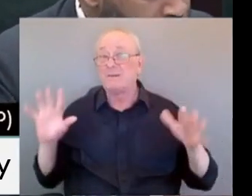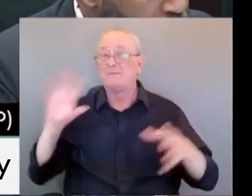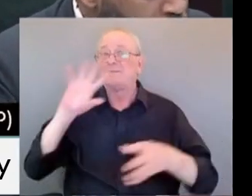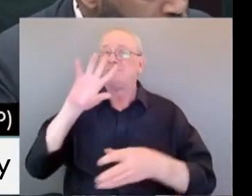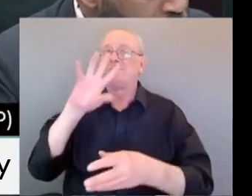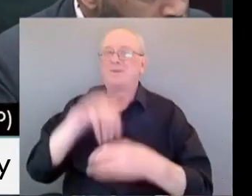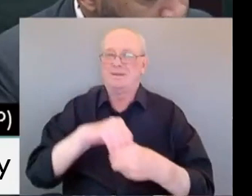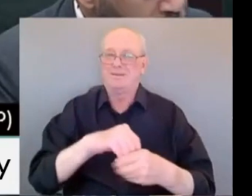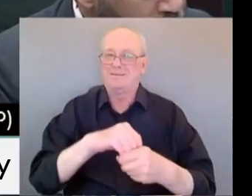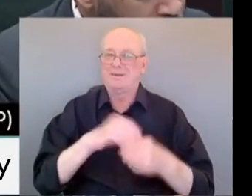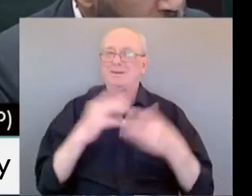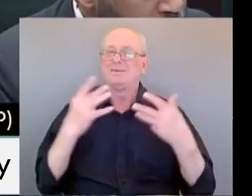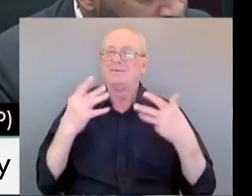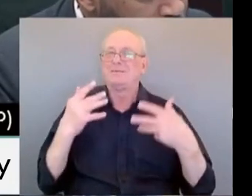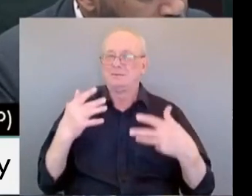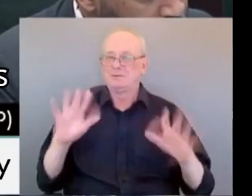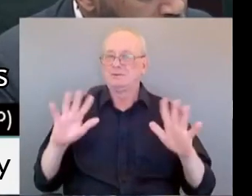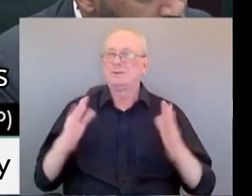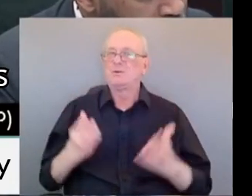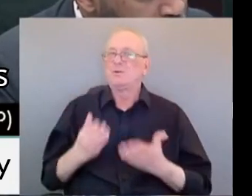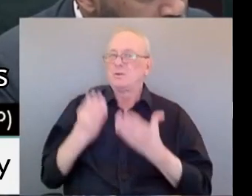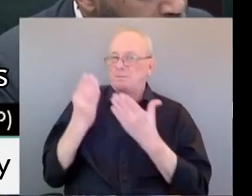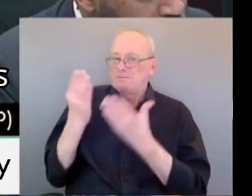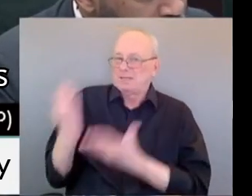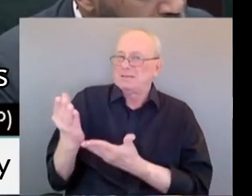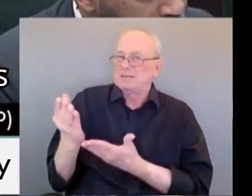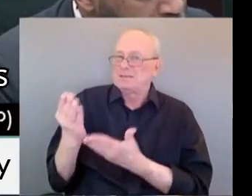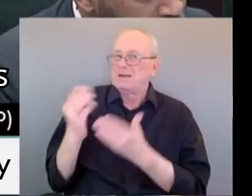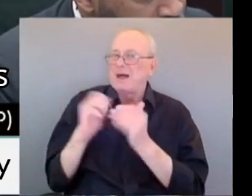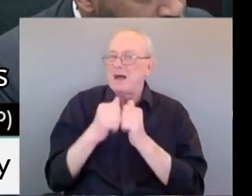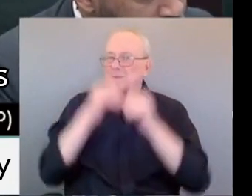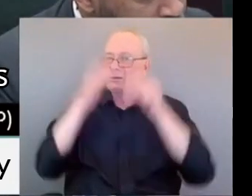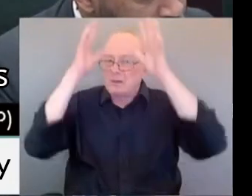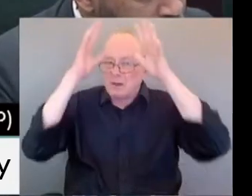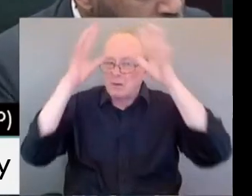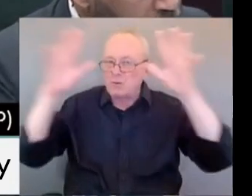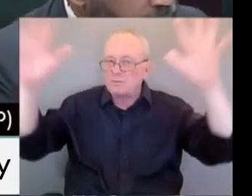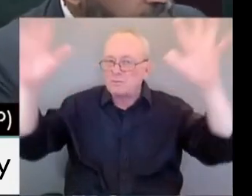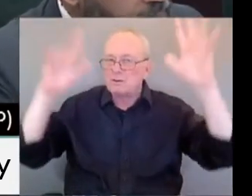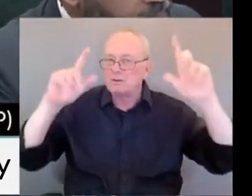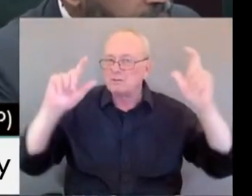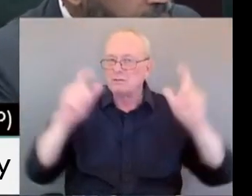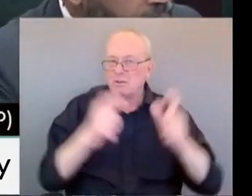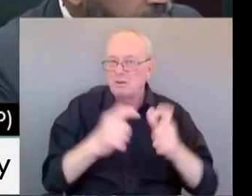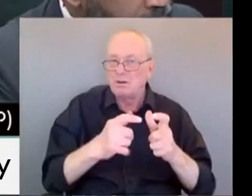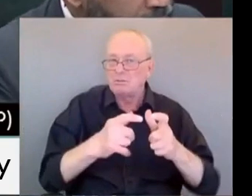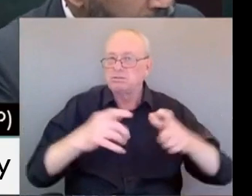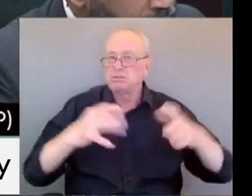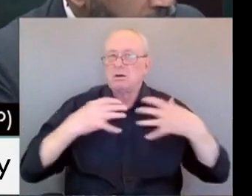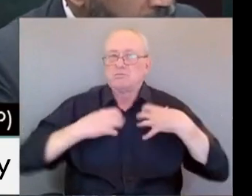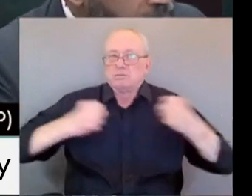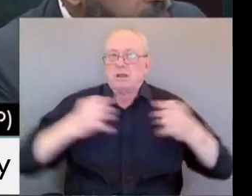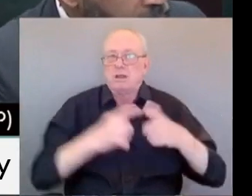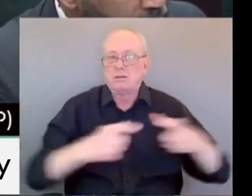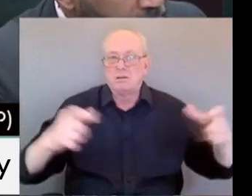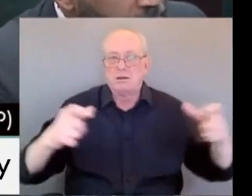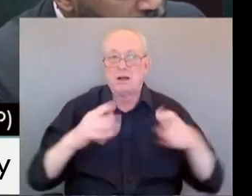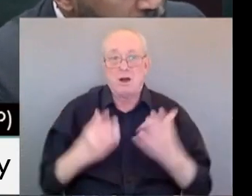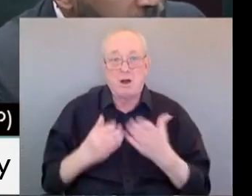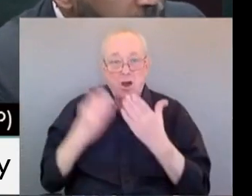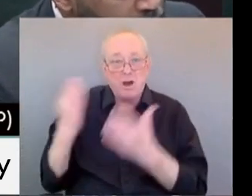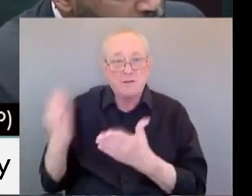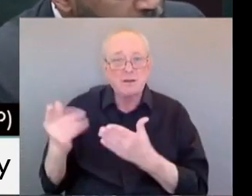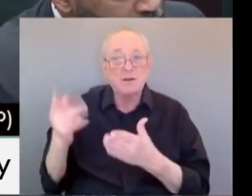recommendations to recover caribou populations and their habitats, and those recommendations were not included in this sub-regional plan. The